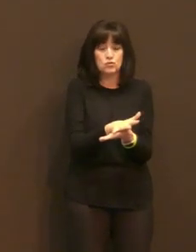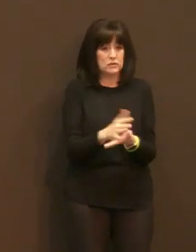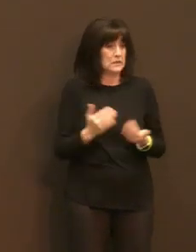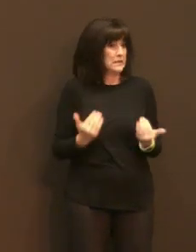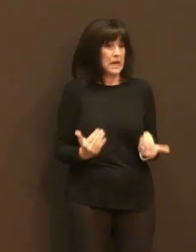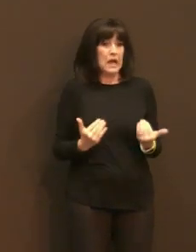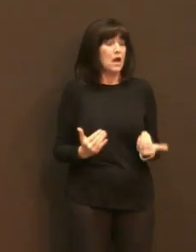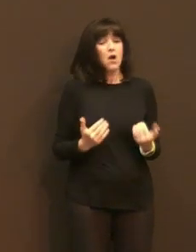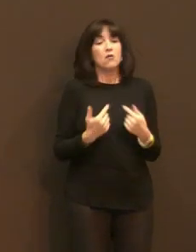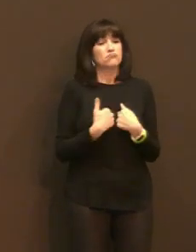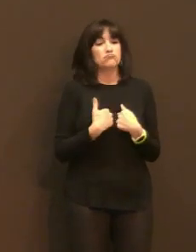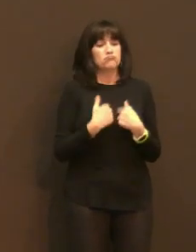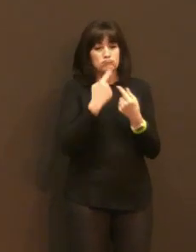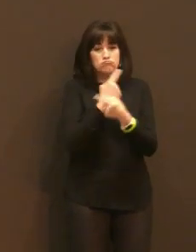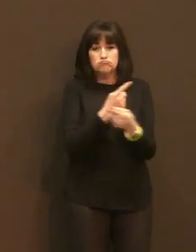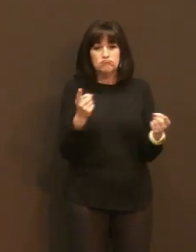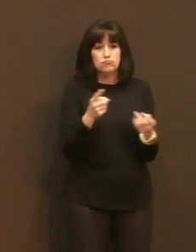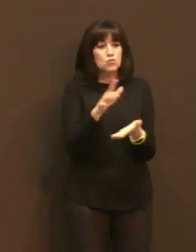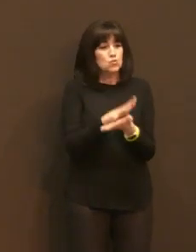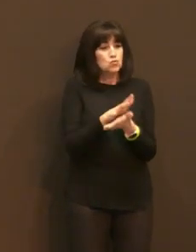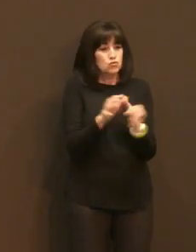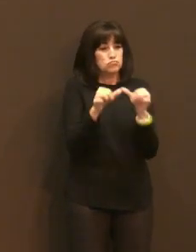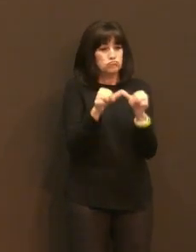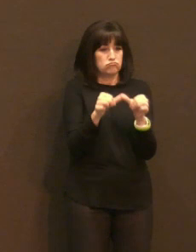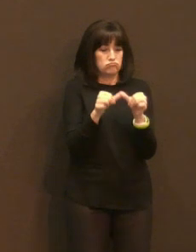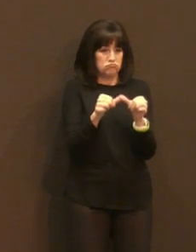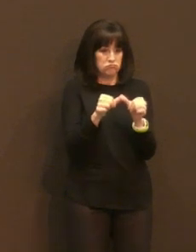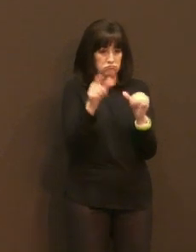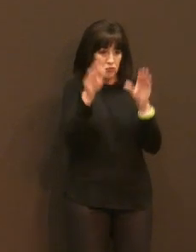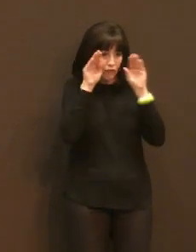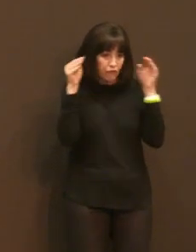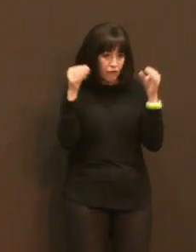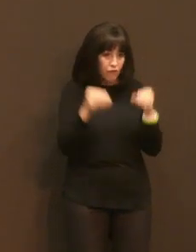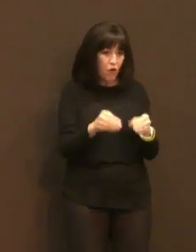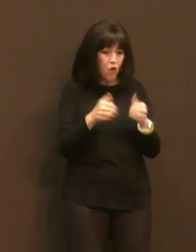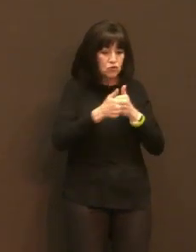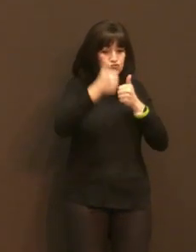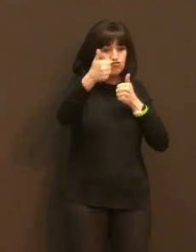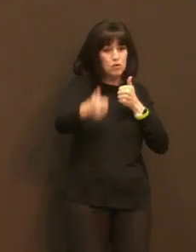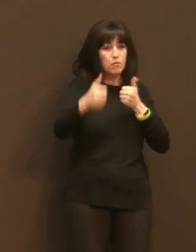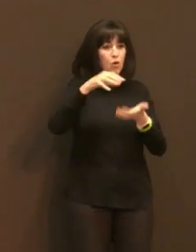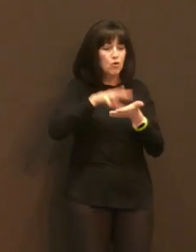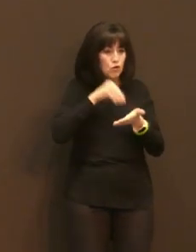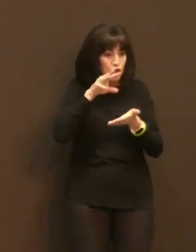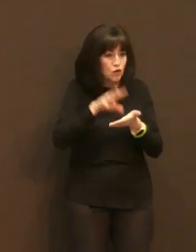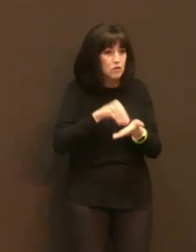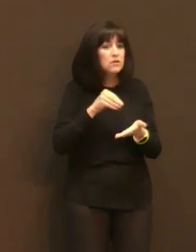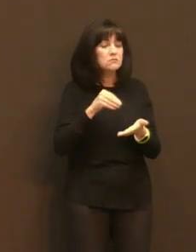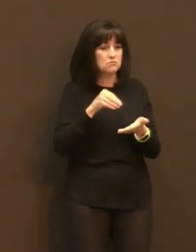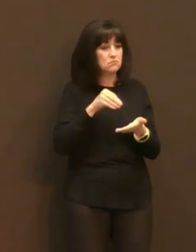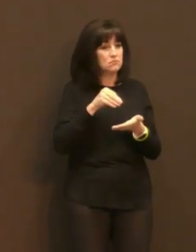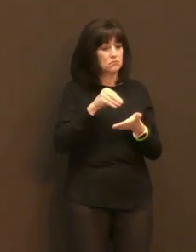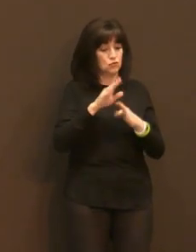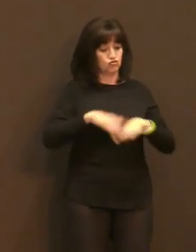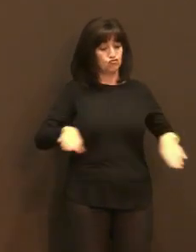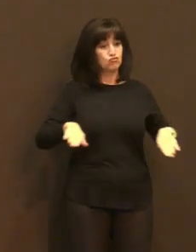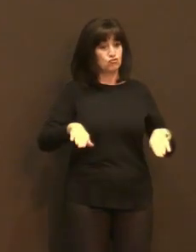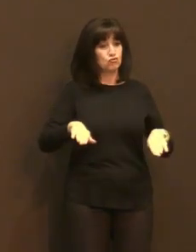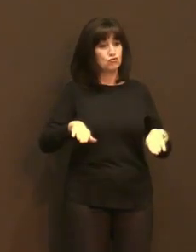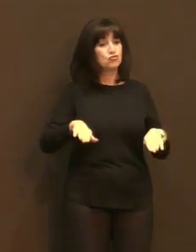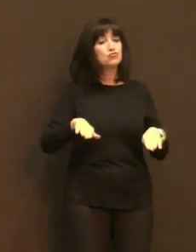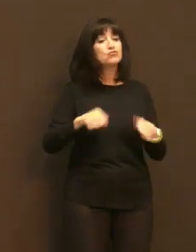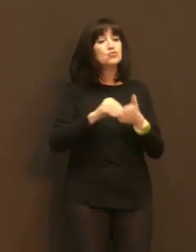are, to remain focused on remote learning and making sure our students are getting as much instruction